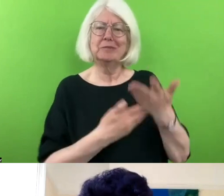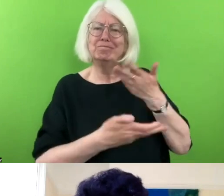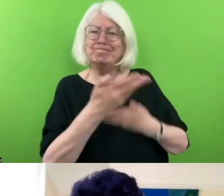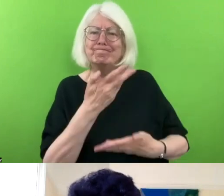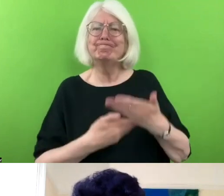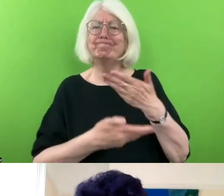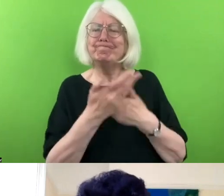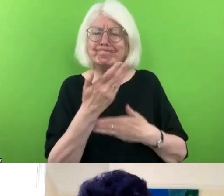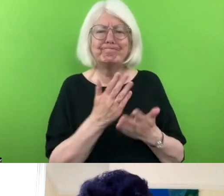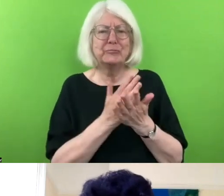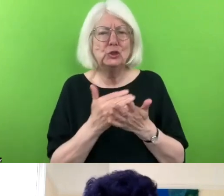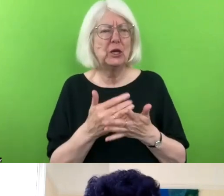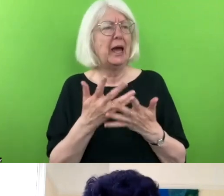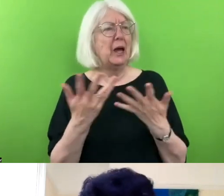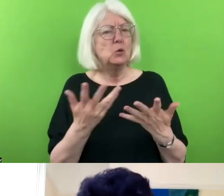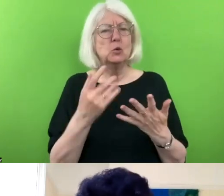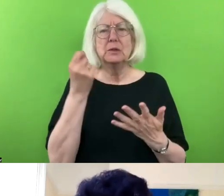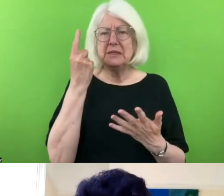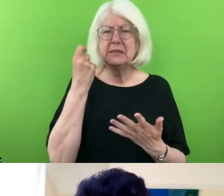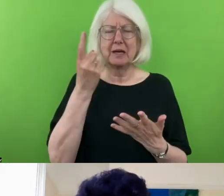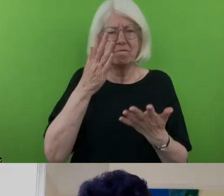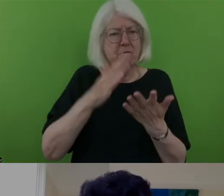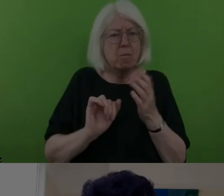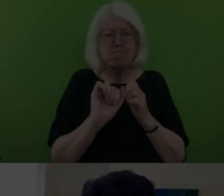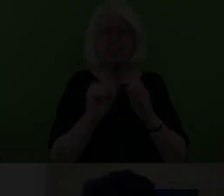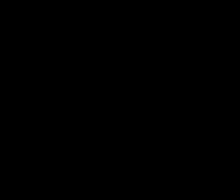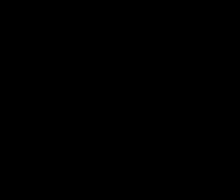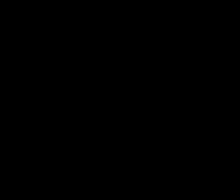of important insights from your research.